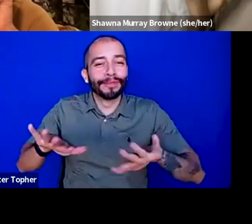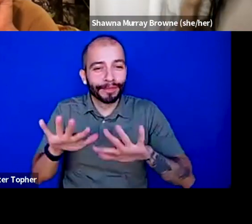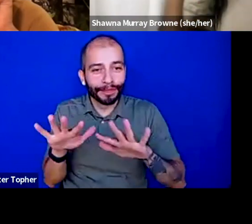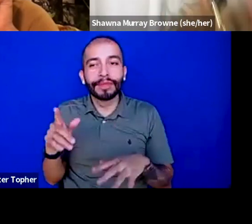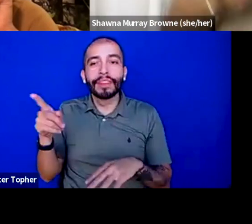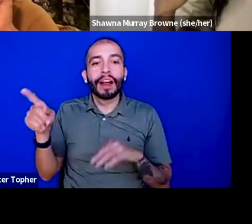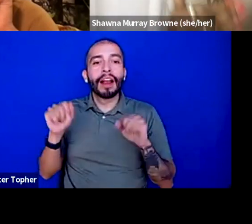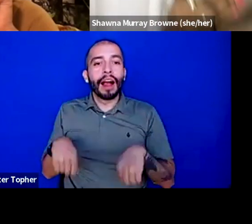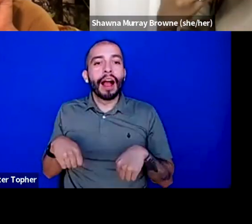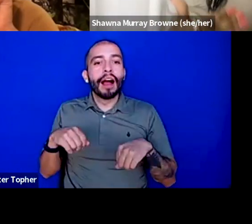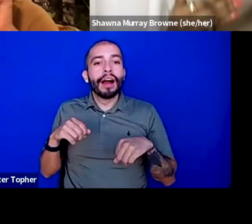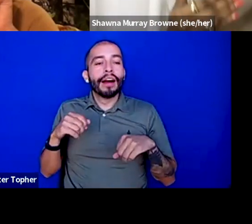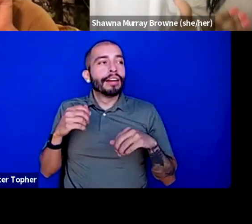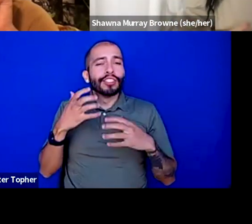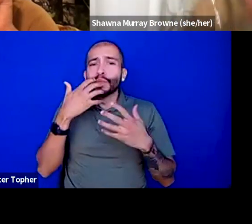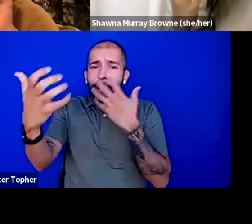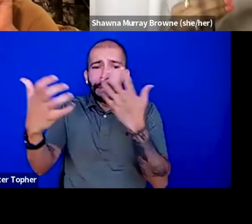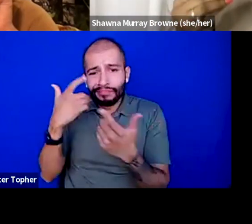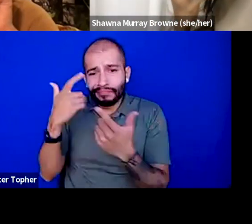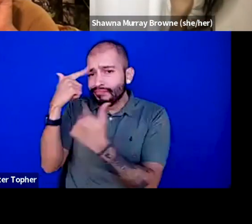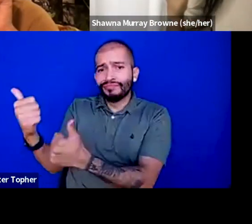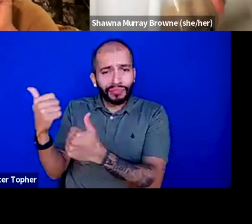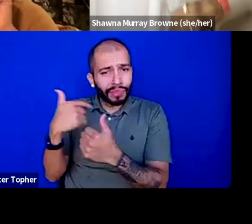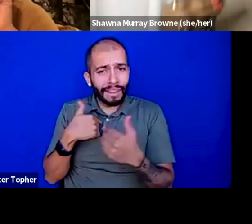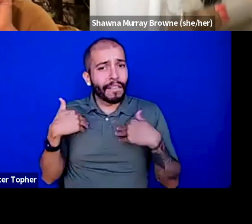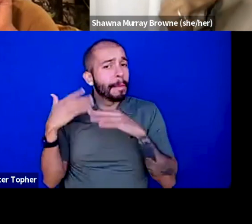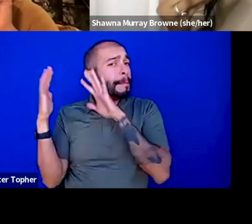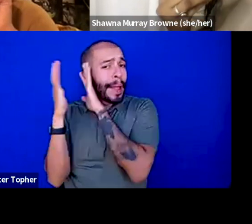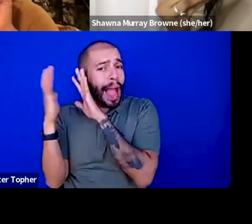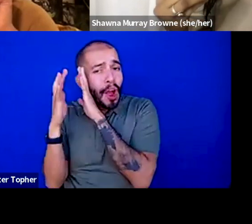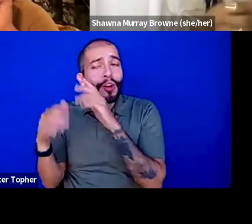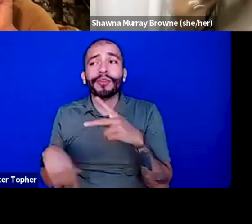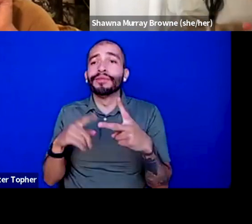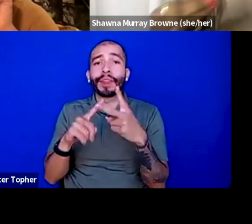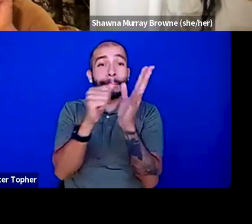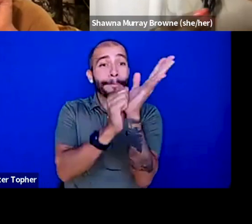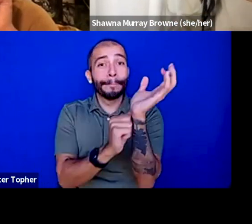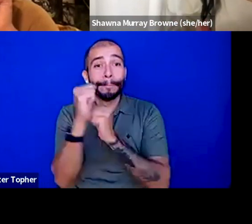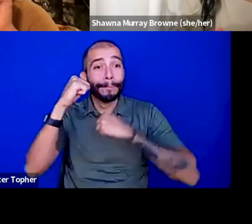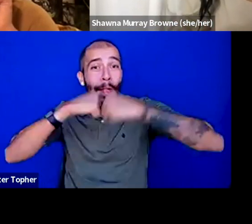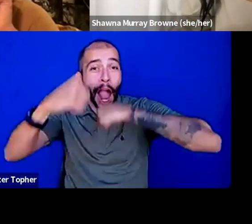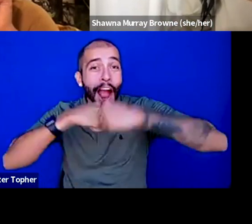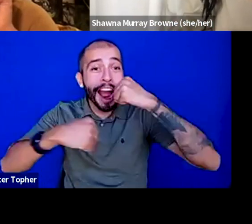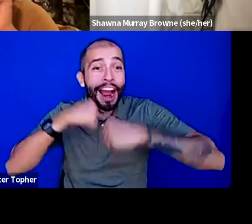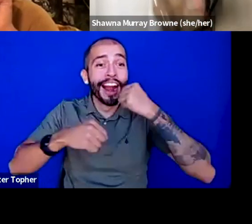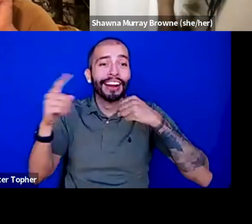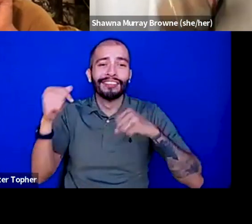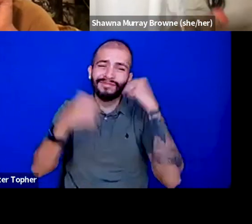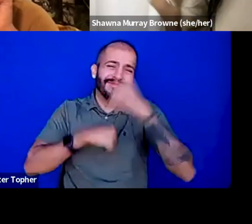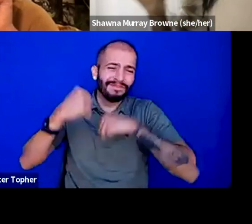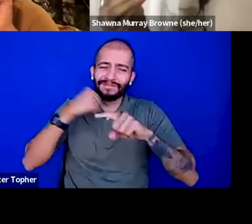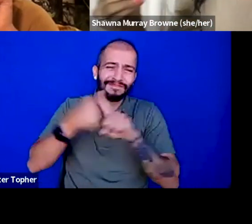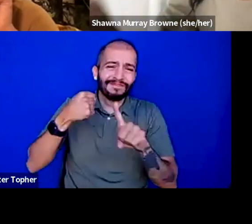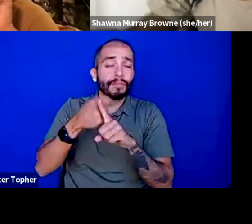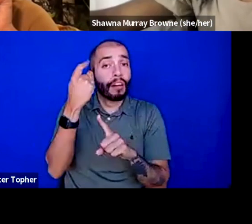could hit, as long as we had some understanding about what was considered safe and allowable.